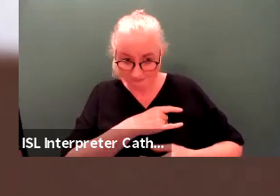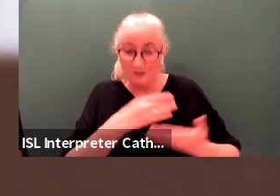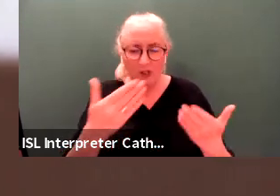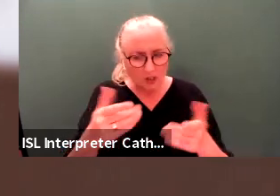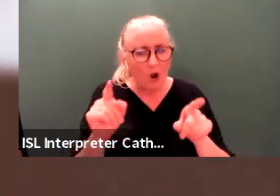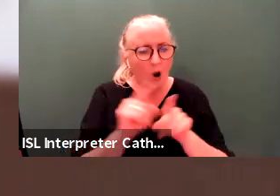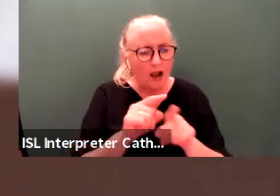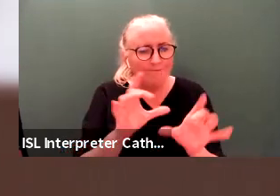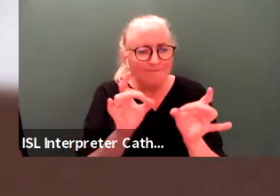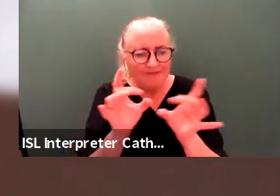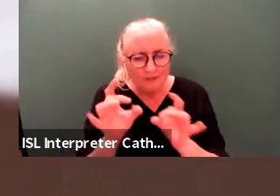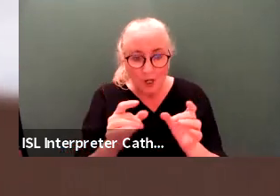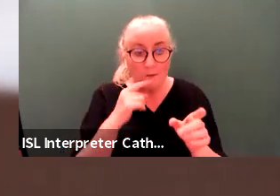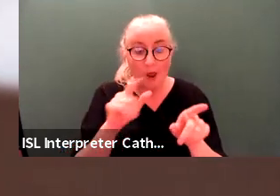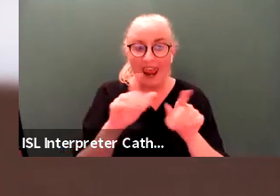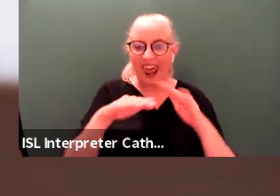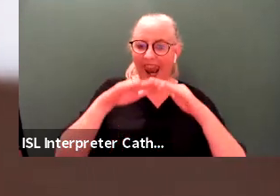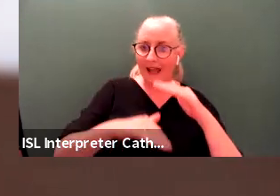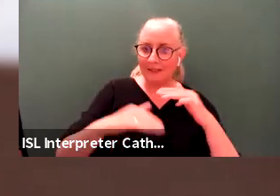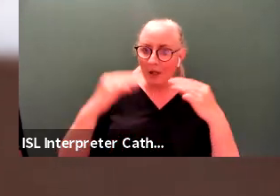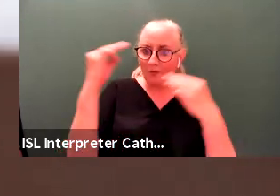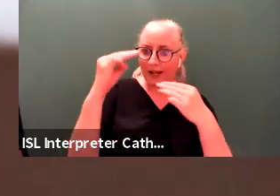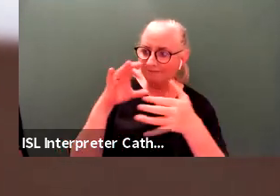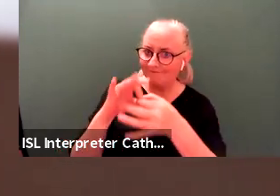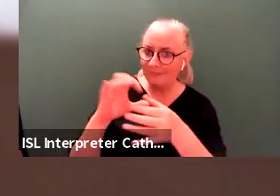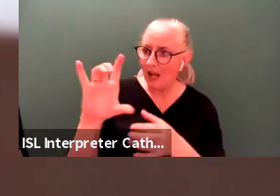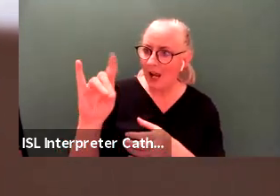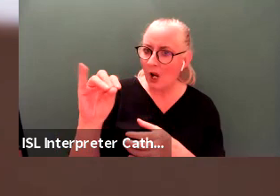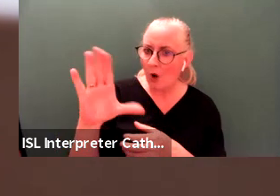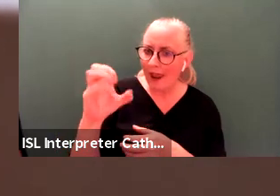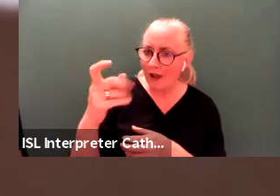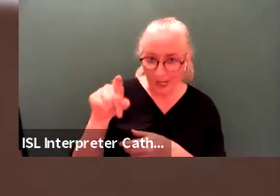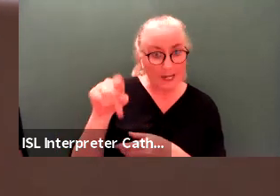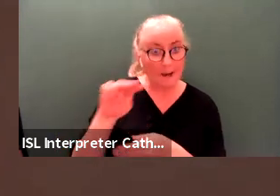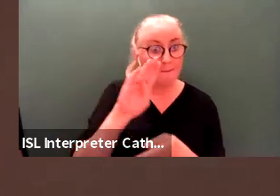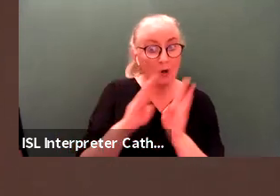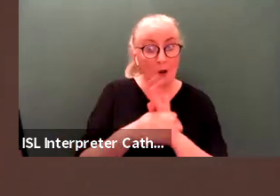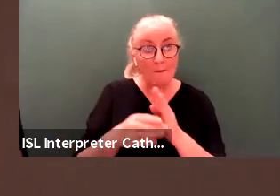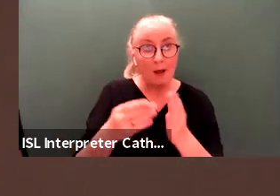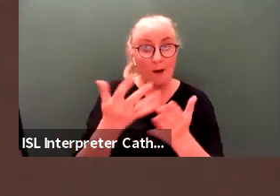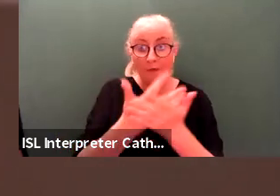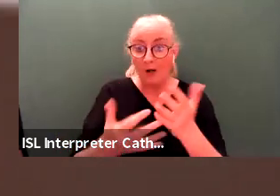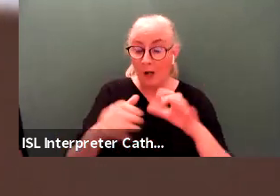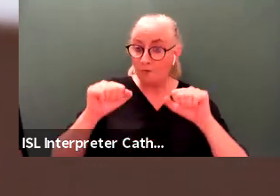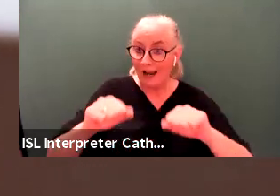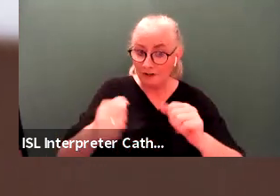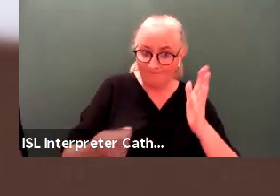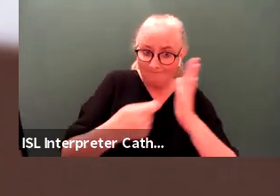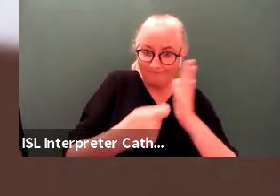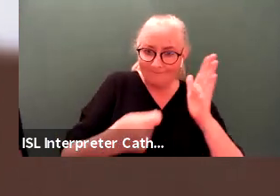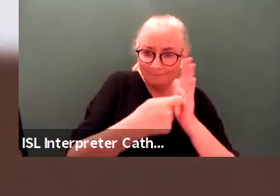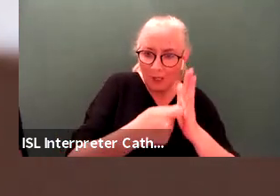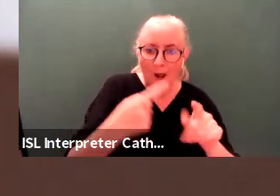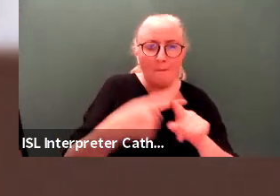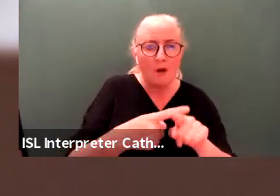at this age that we have less protection from cholesterol, and menopause can increase our blood pressure. Plus, we have a slower